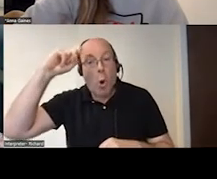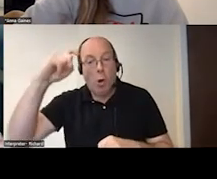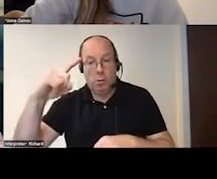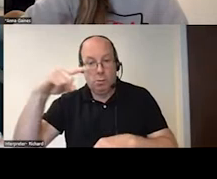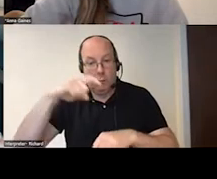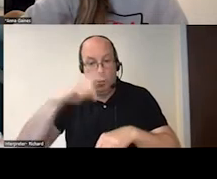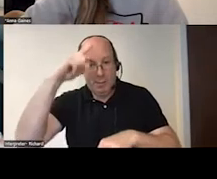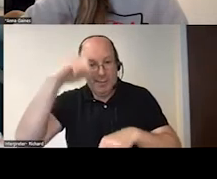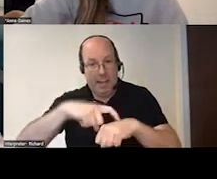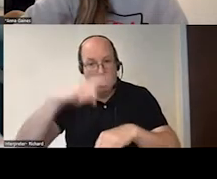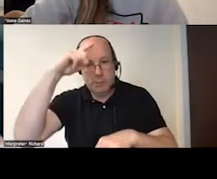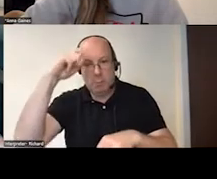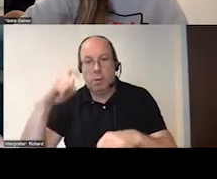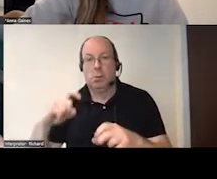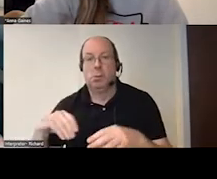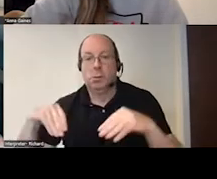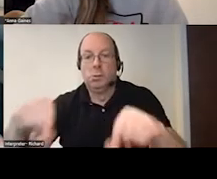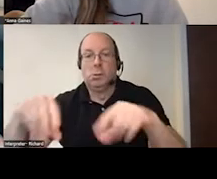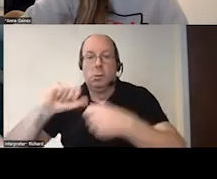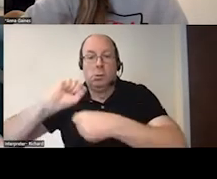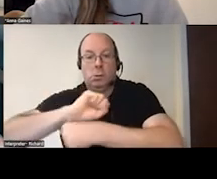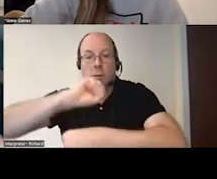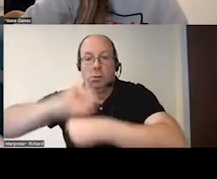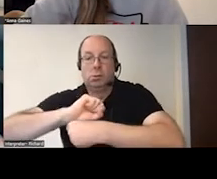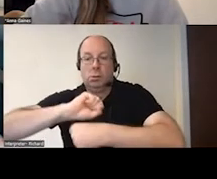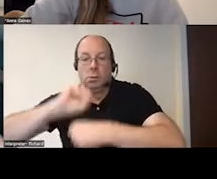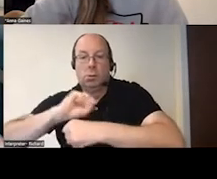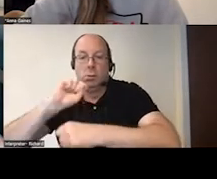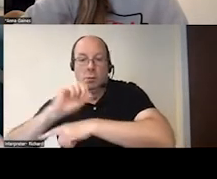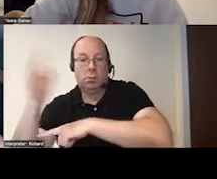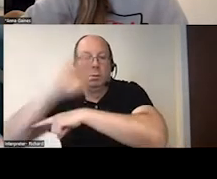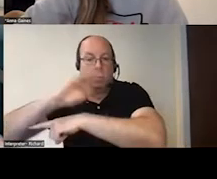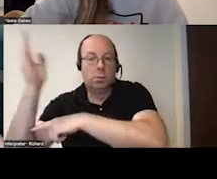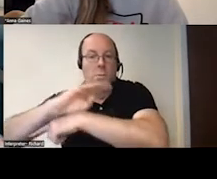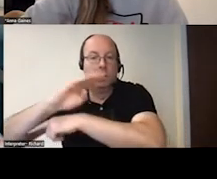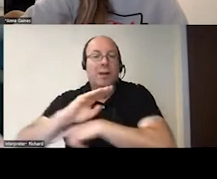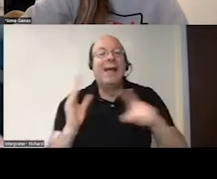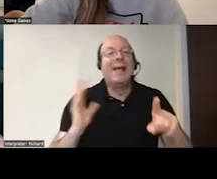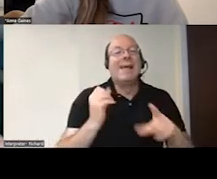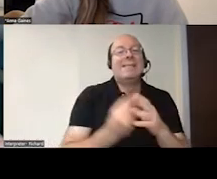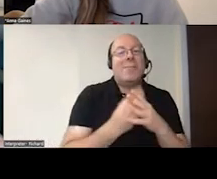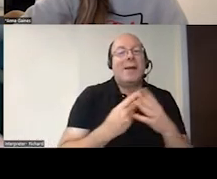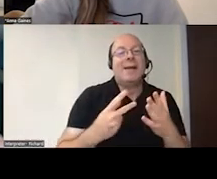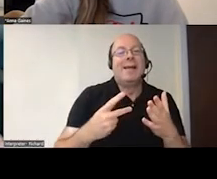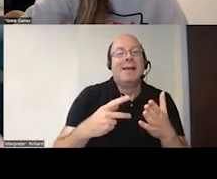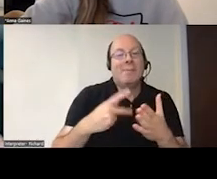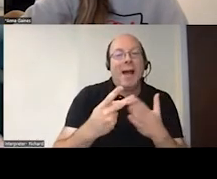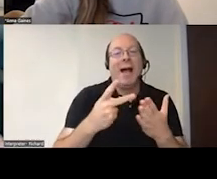like we're working crazy hours every day, like the project that I got very excited about and invested some money